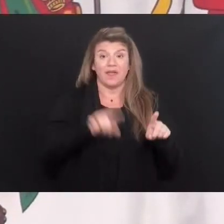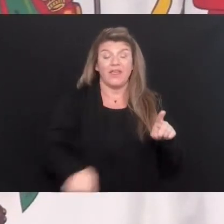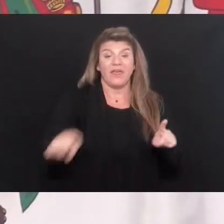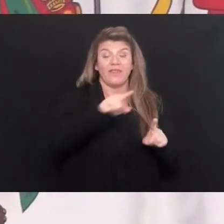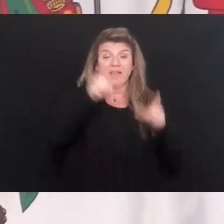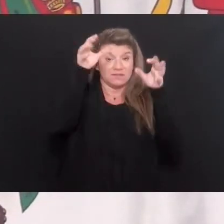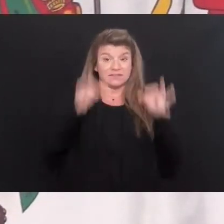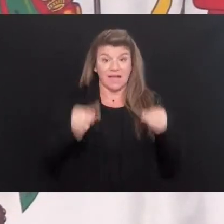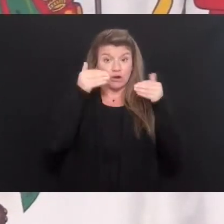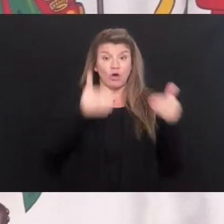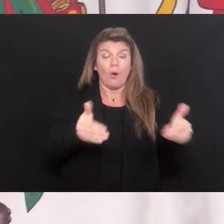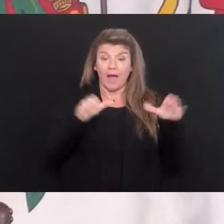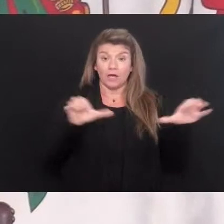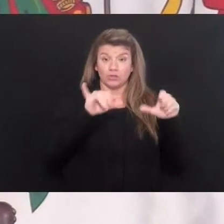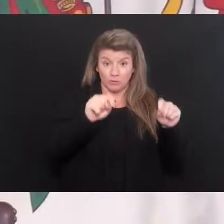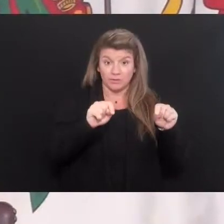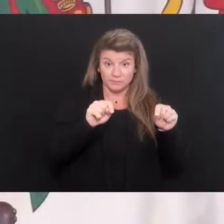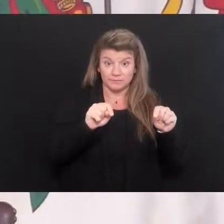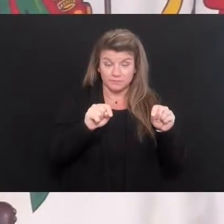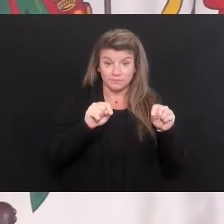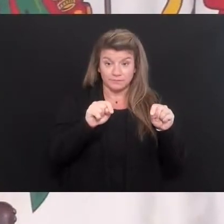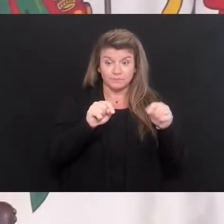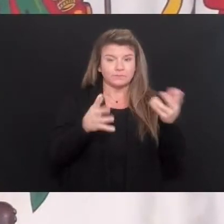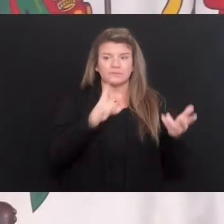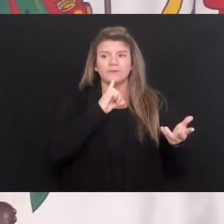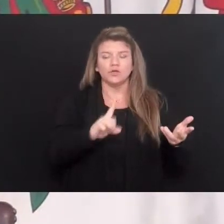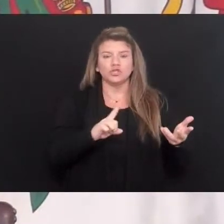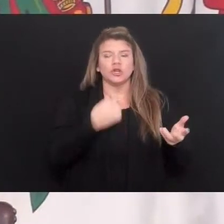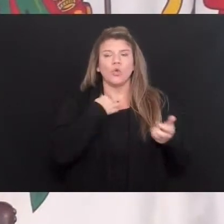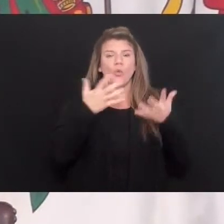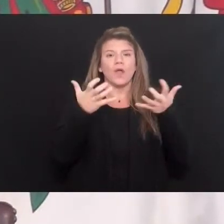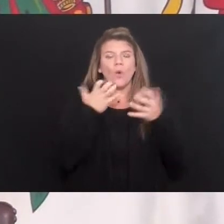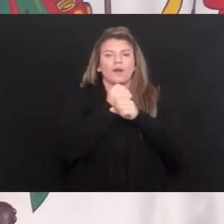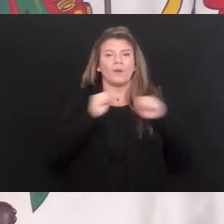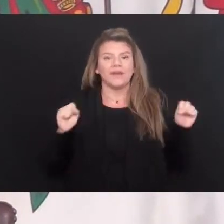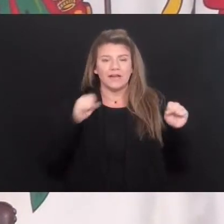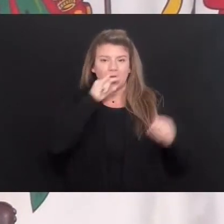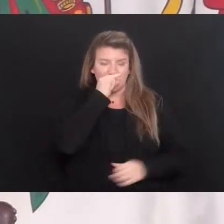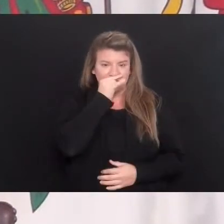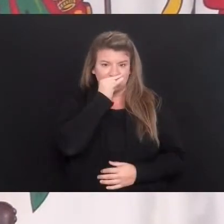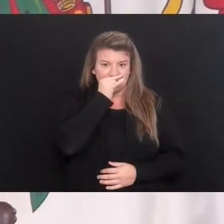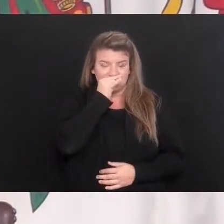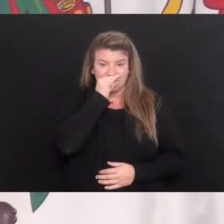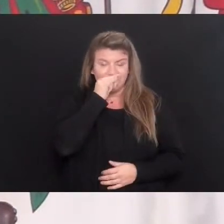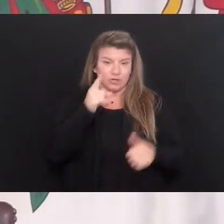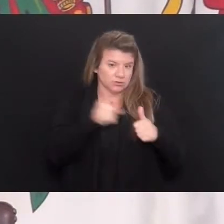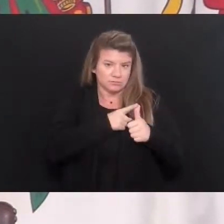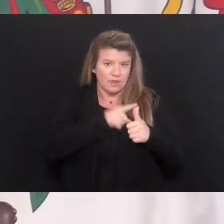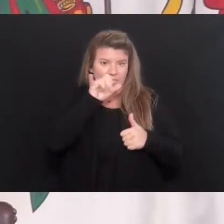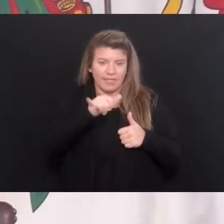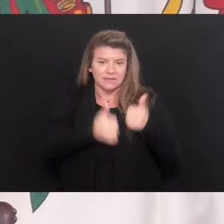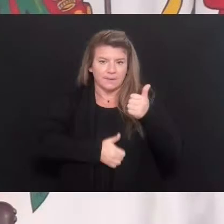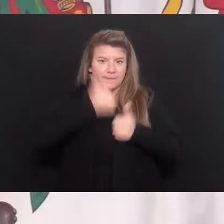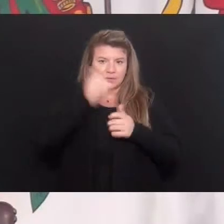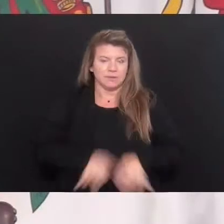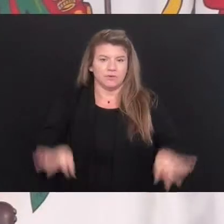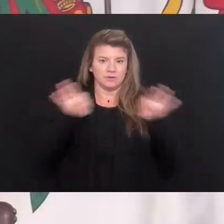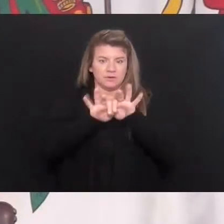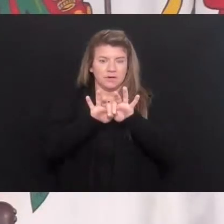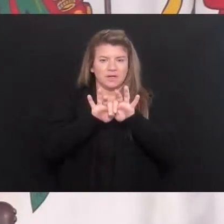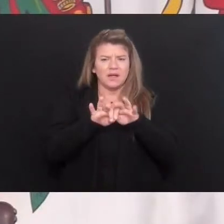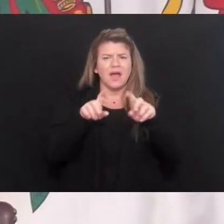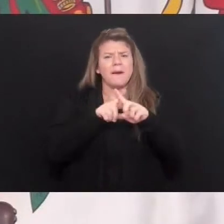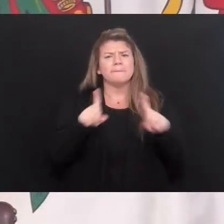go that way, and we surely want to protect our kids first and foremost. But